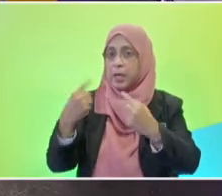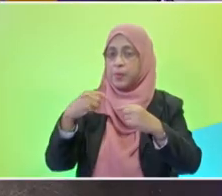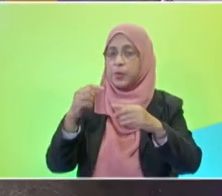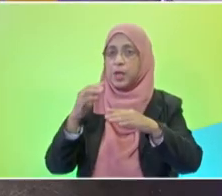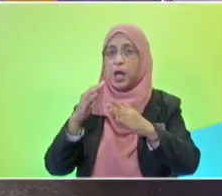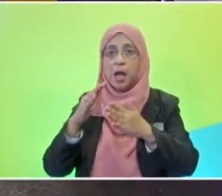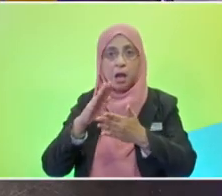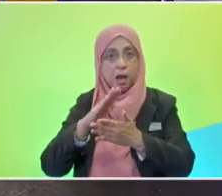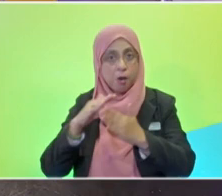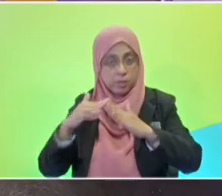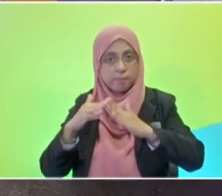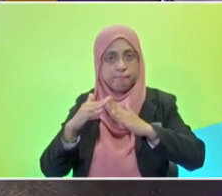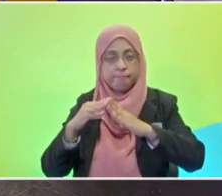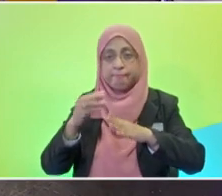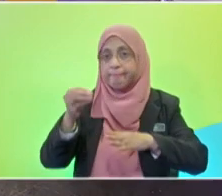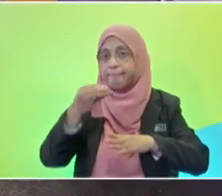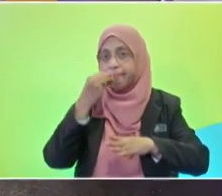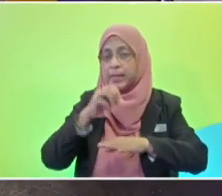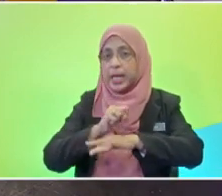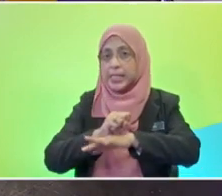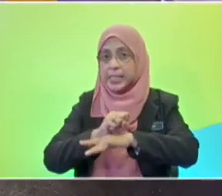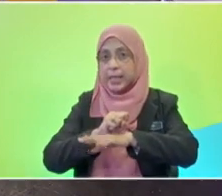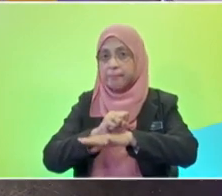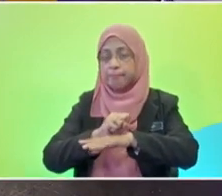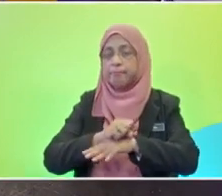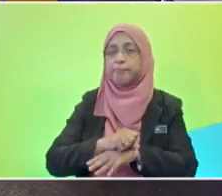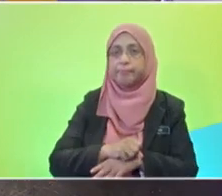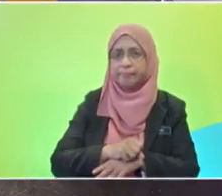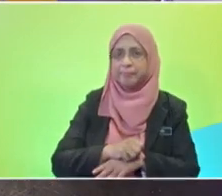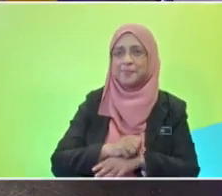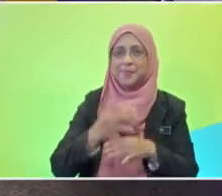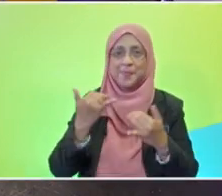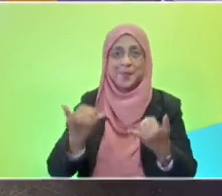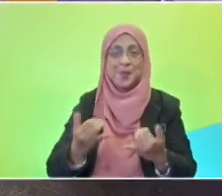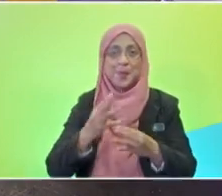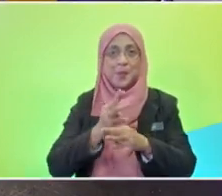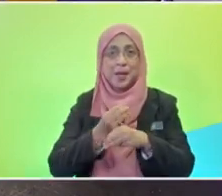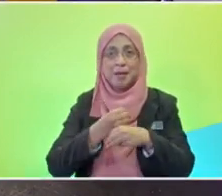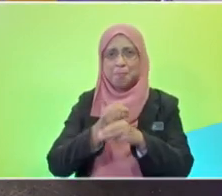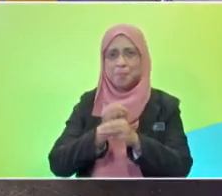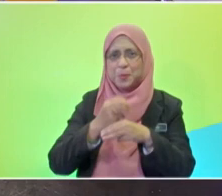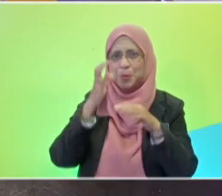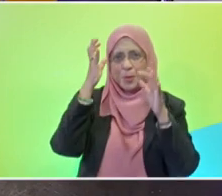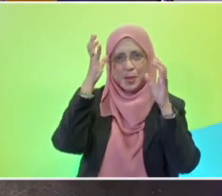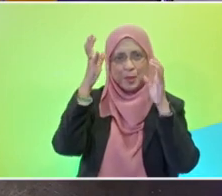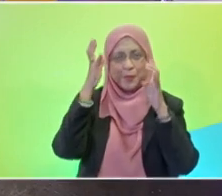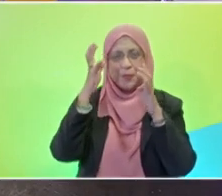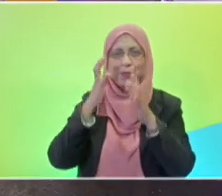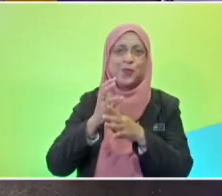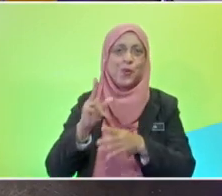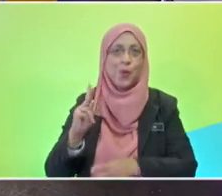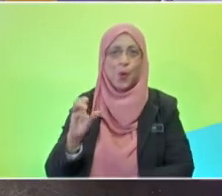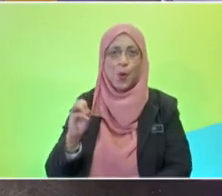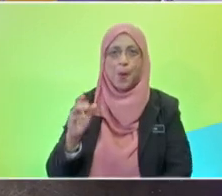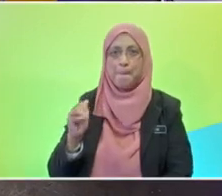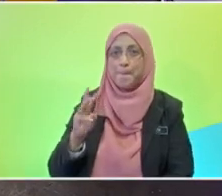So is everyone ready to design our own column, teacher? Is everyone ready at home? Okay. So what are we going to do now,